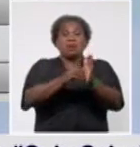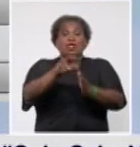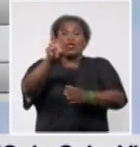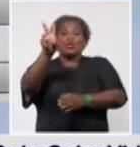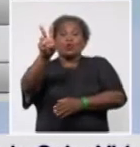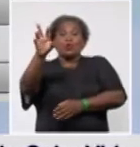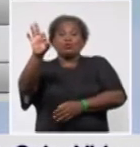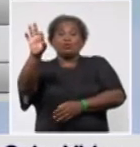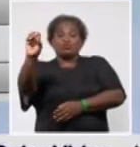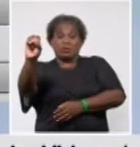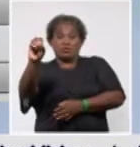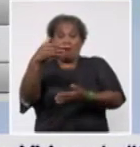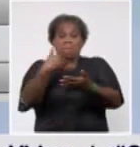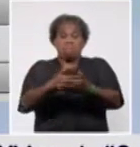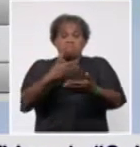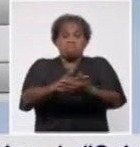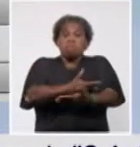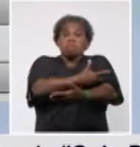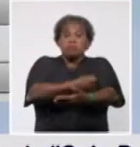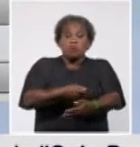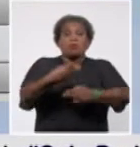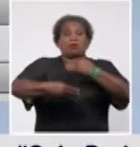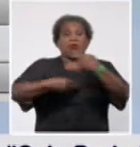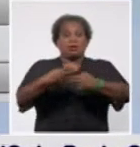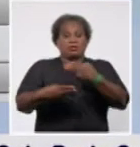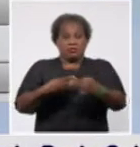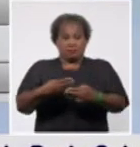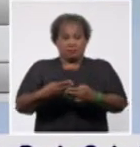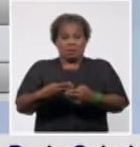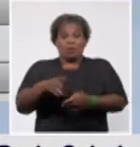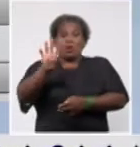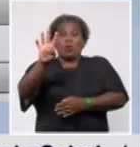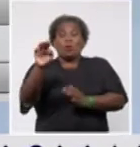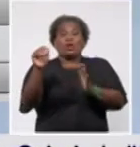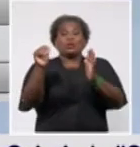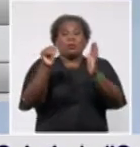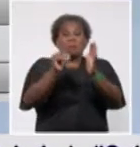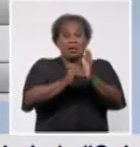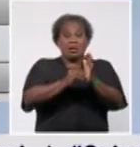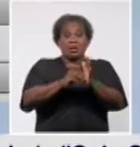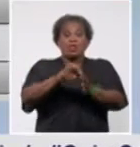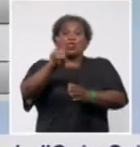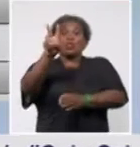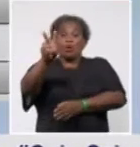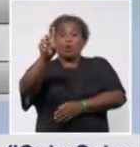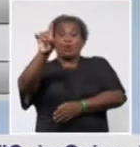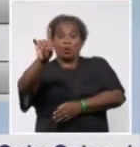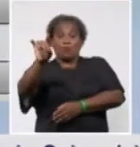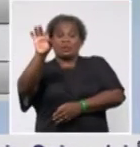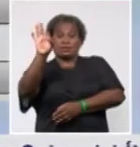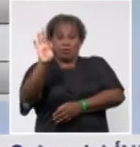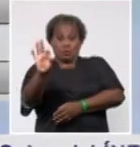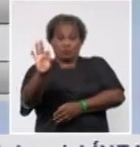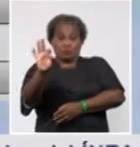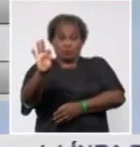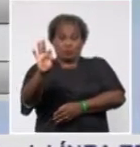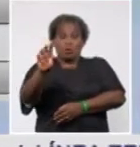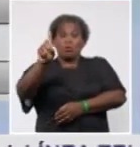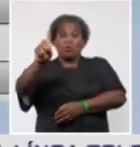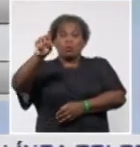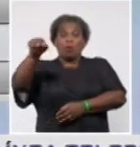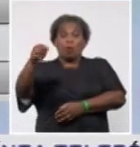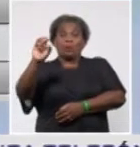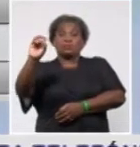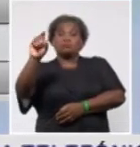for SARS-CoV-2 and COVID-19. That's 32 people.